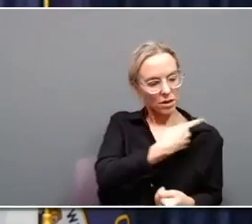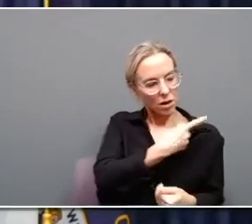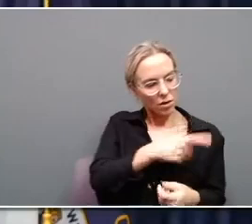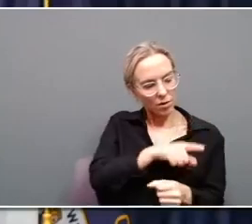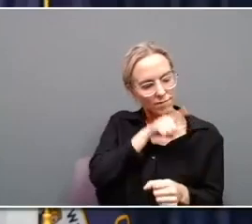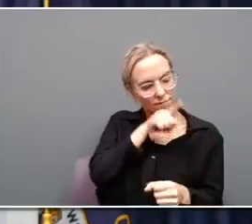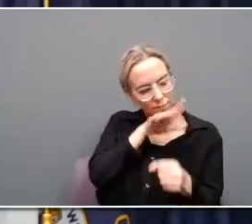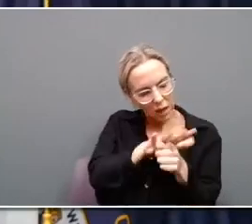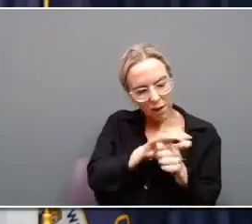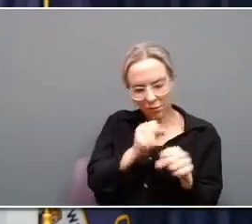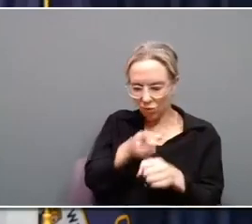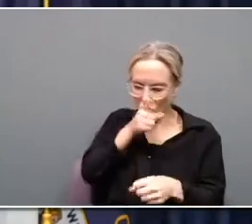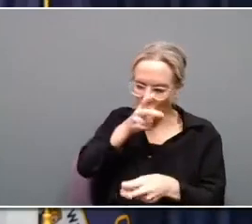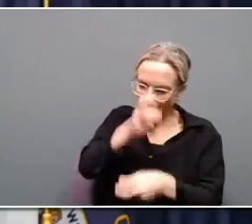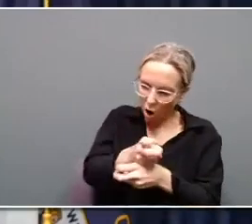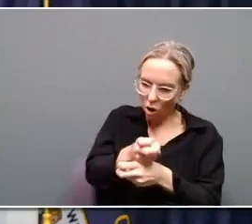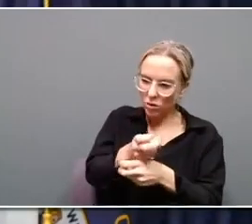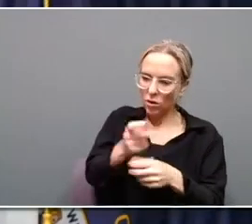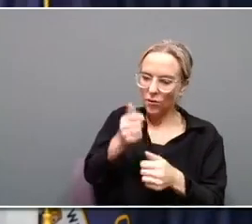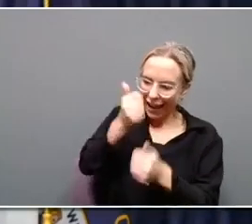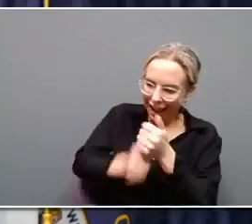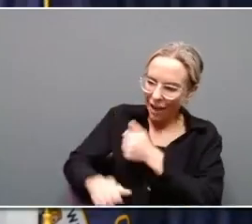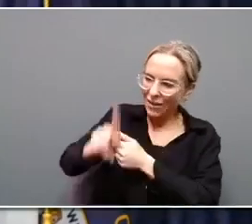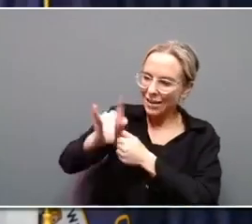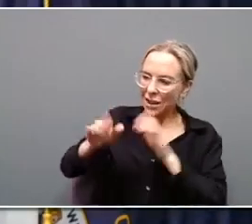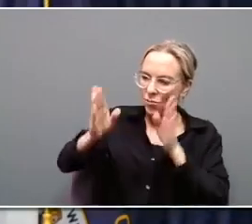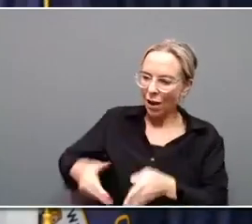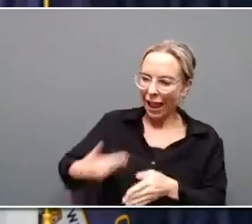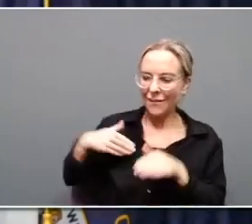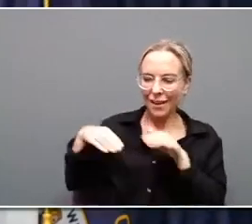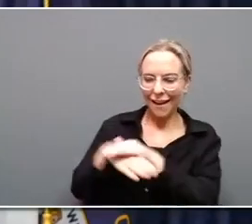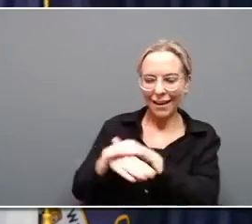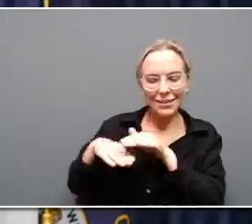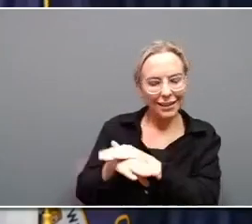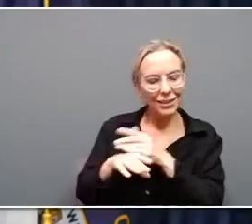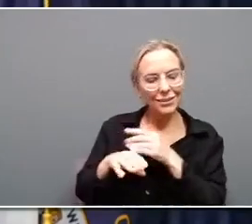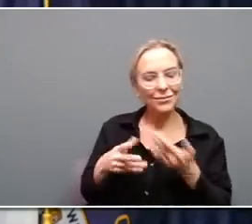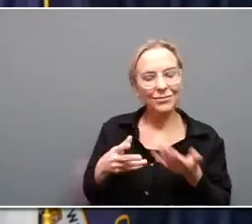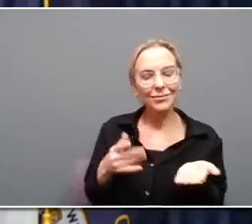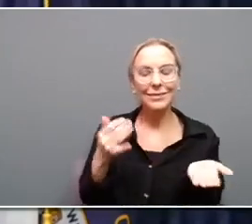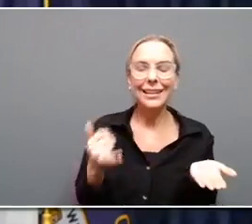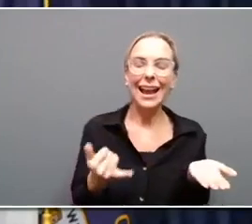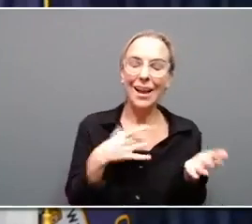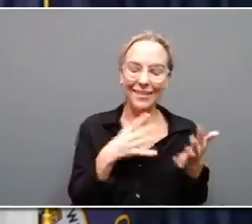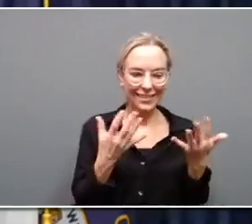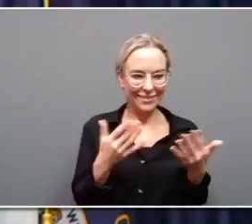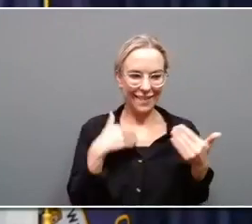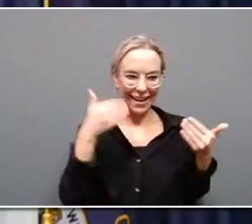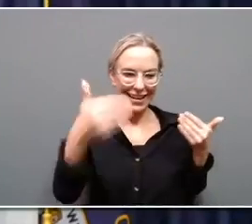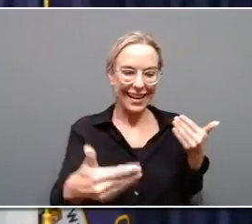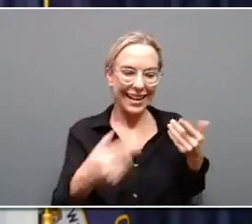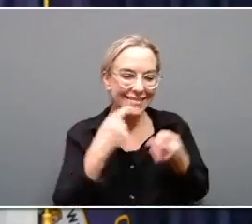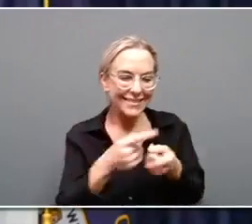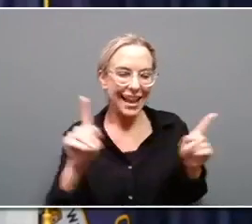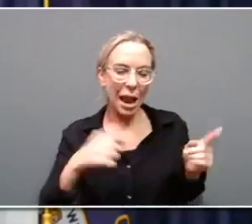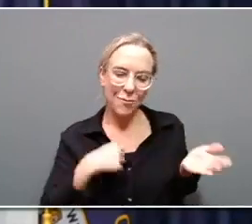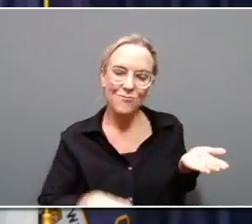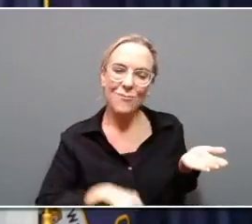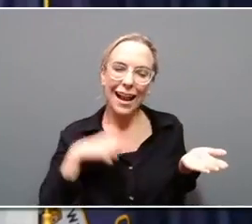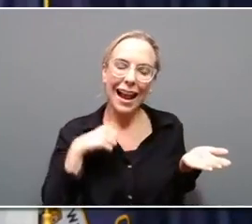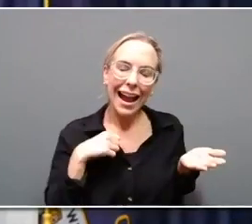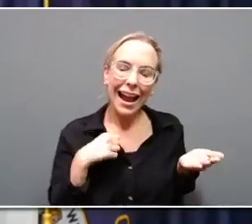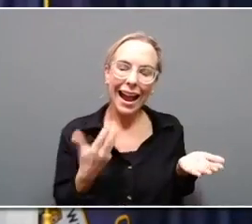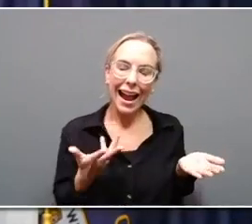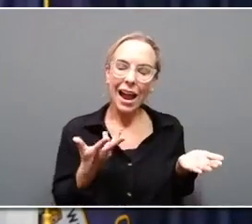ensure access for every single Kentuckian, which leads me to an announcement that I'm very proud of today. I'm happy to announce